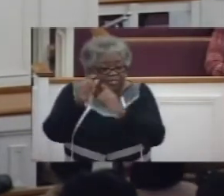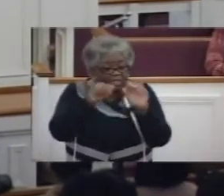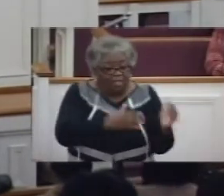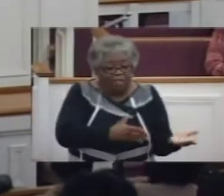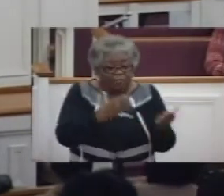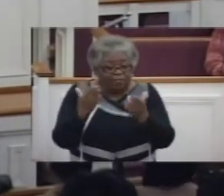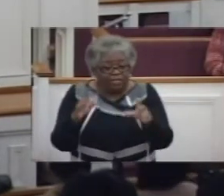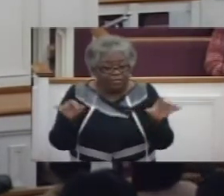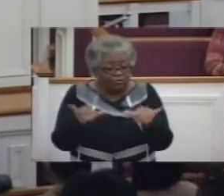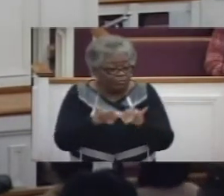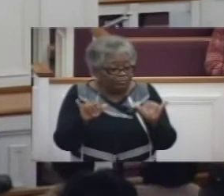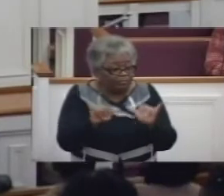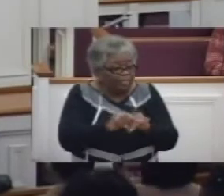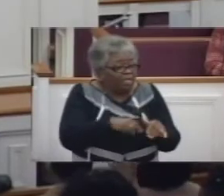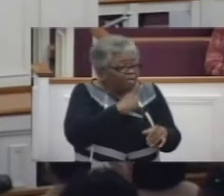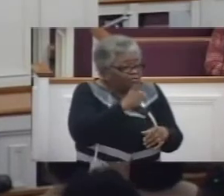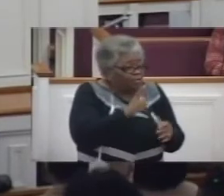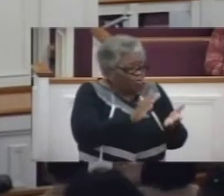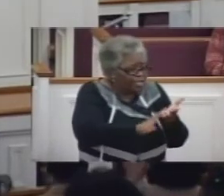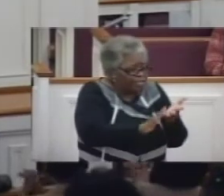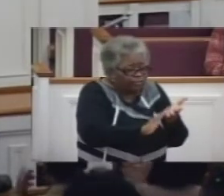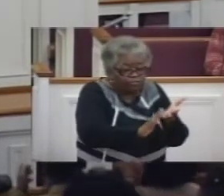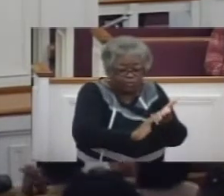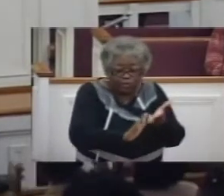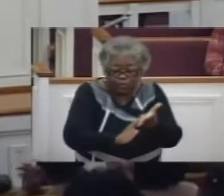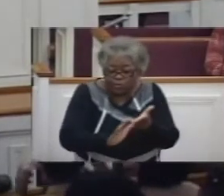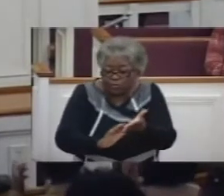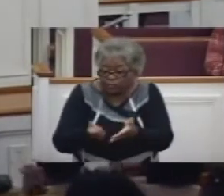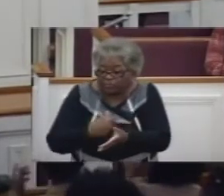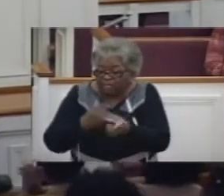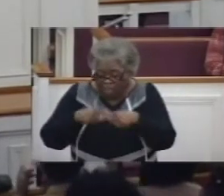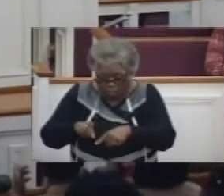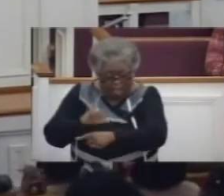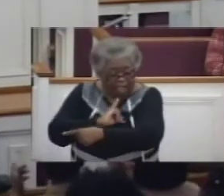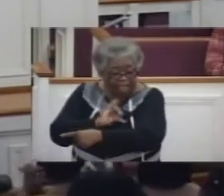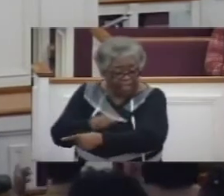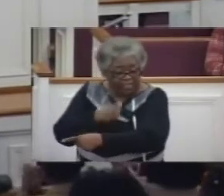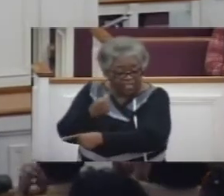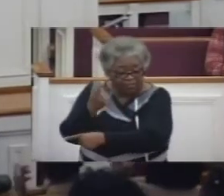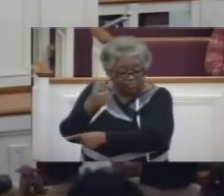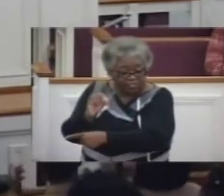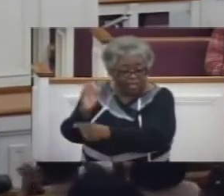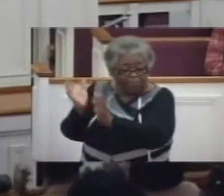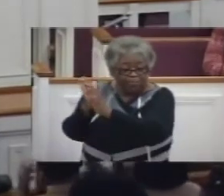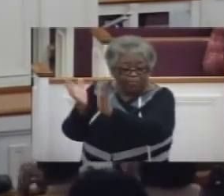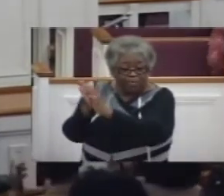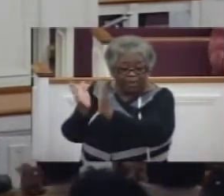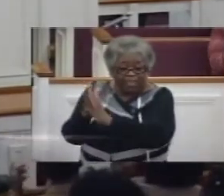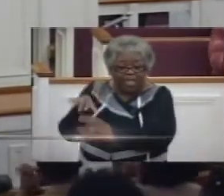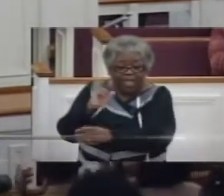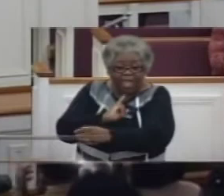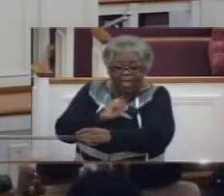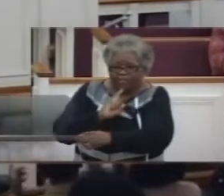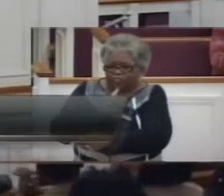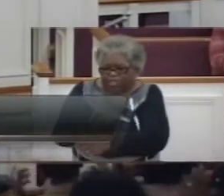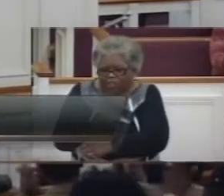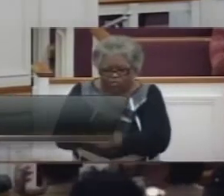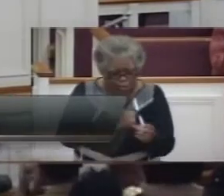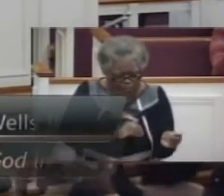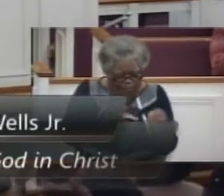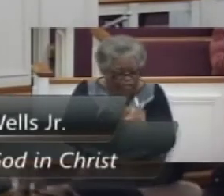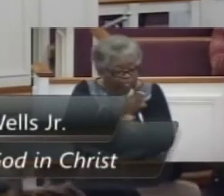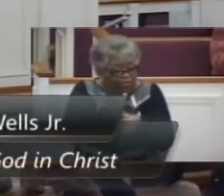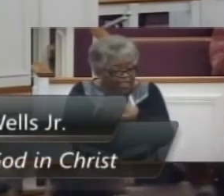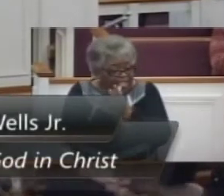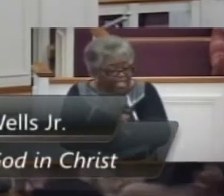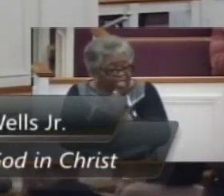you too. So excuse me while I give him some praise. I dare you to put your